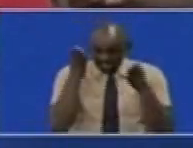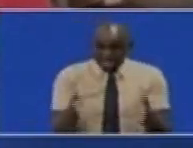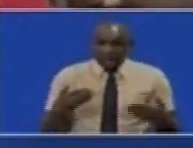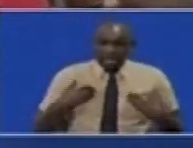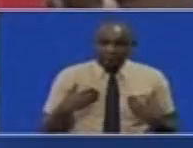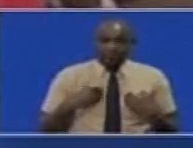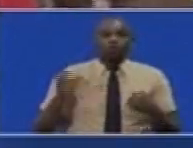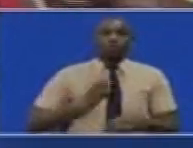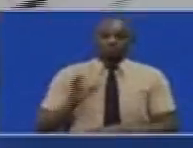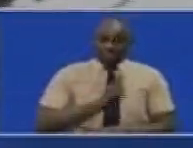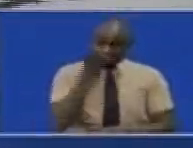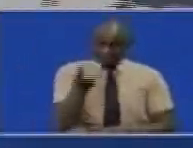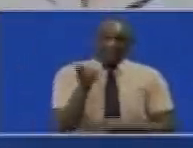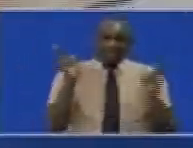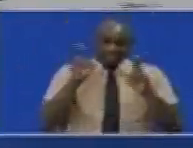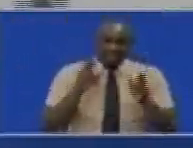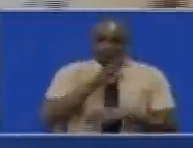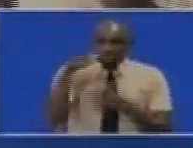committee that is all inclusive.